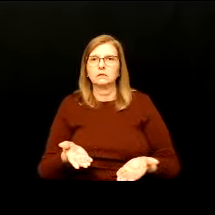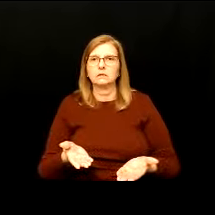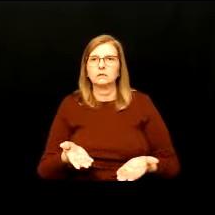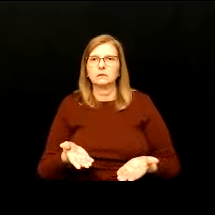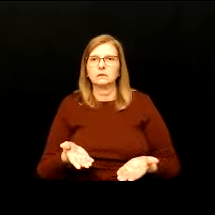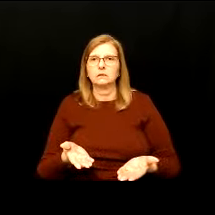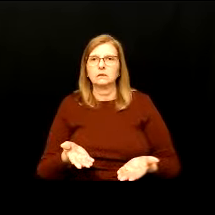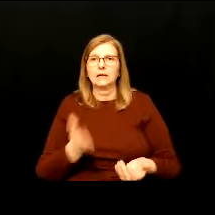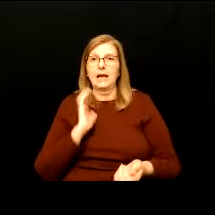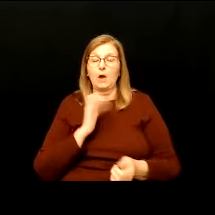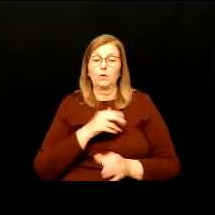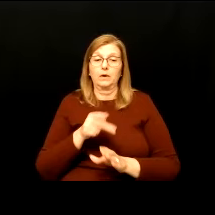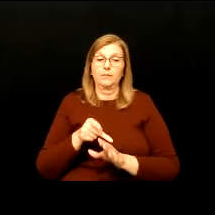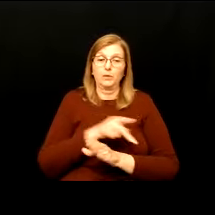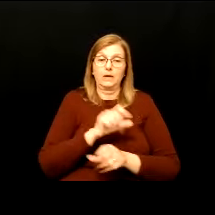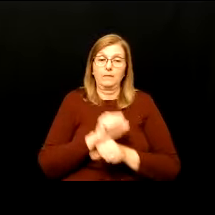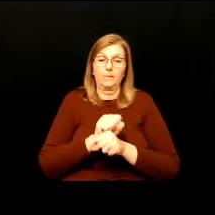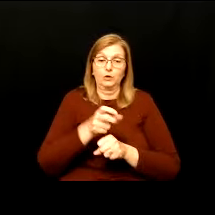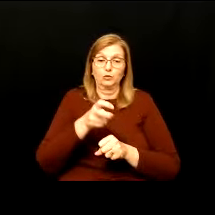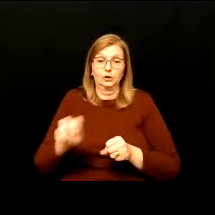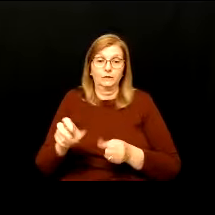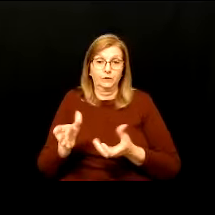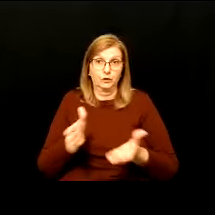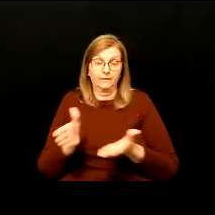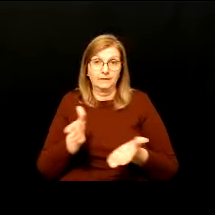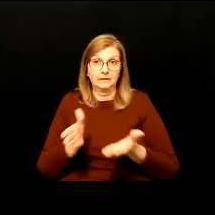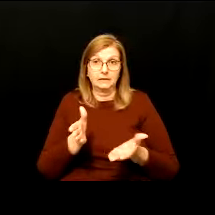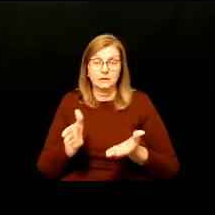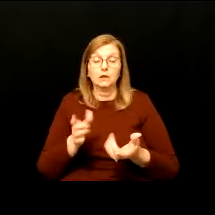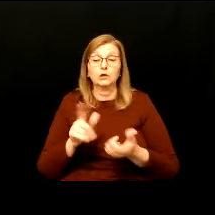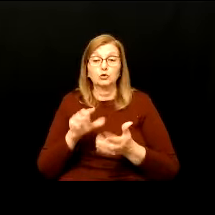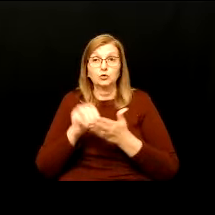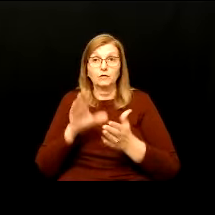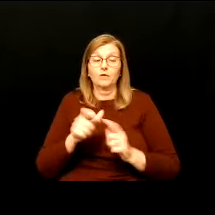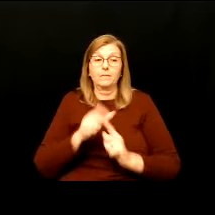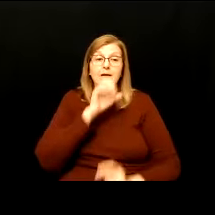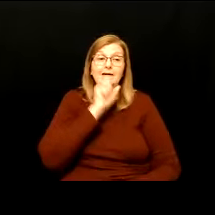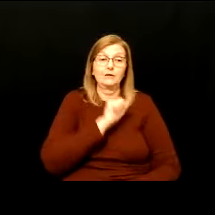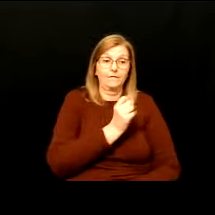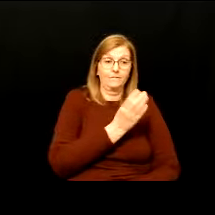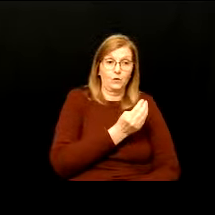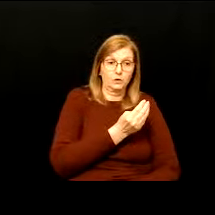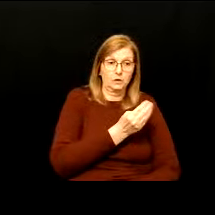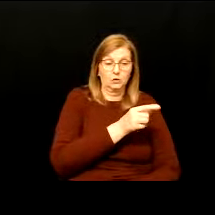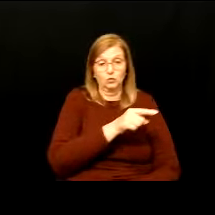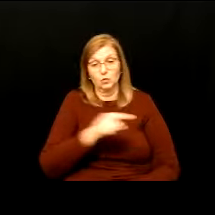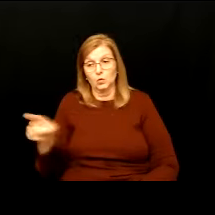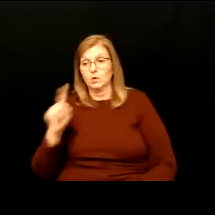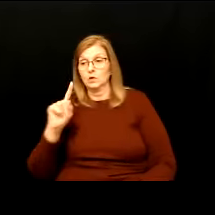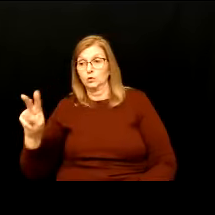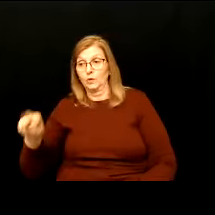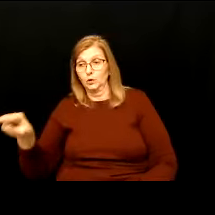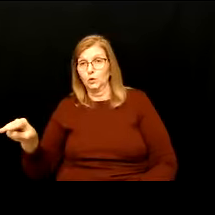our pre-employment transition services to students from age 14 to 22, as long as